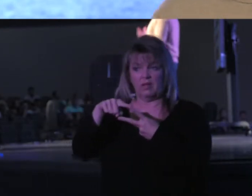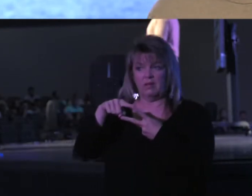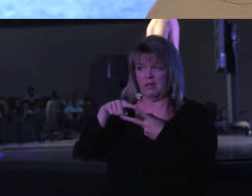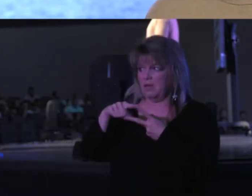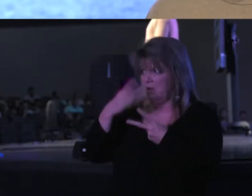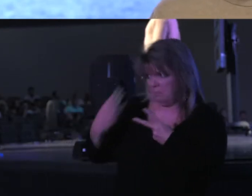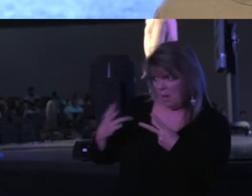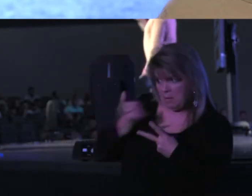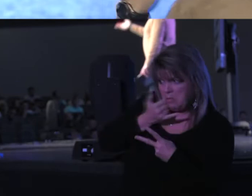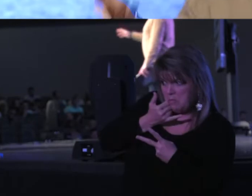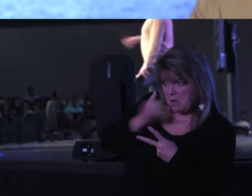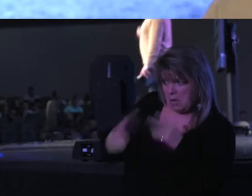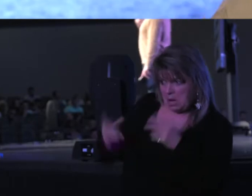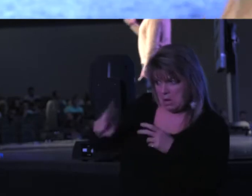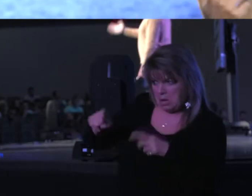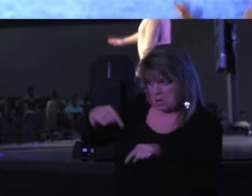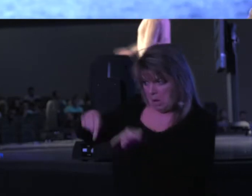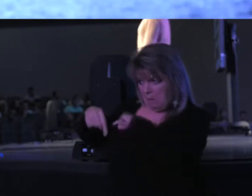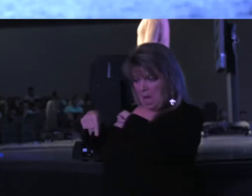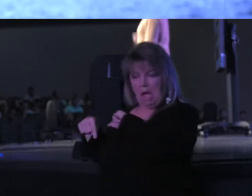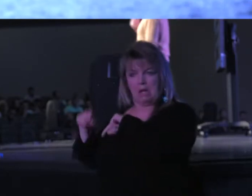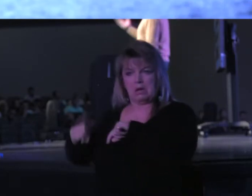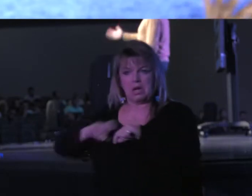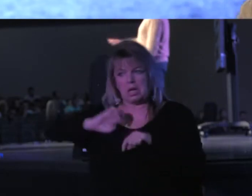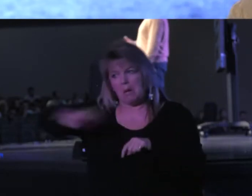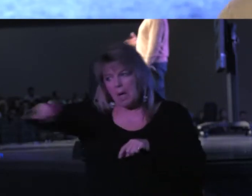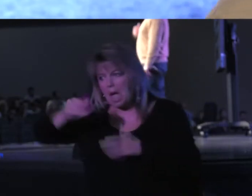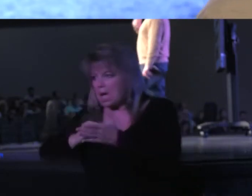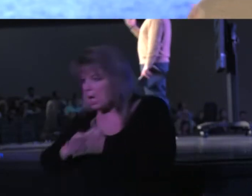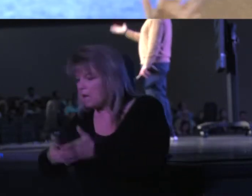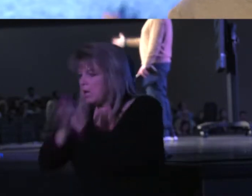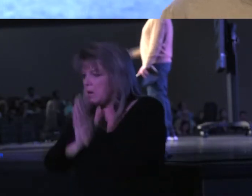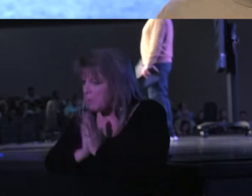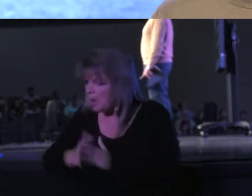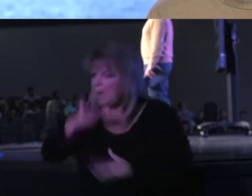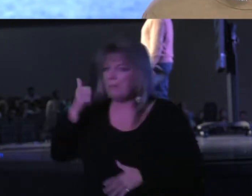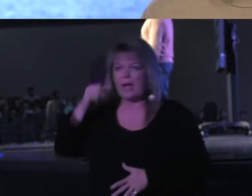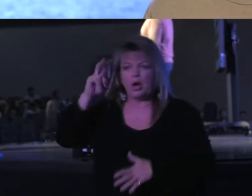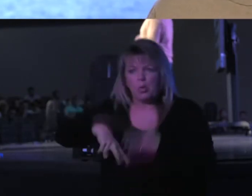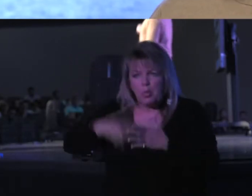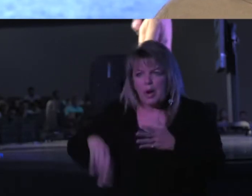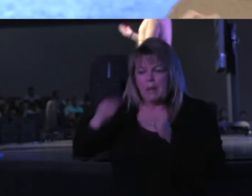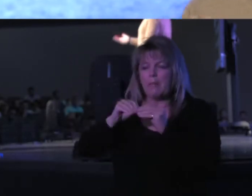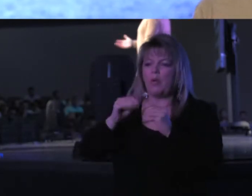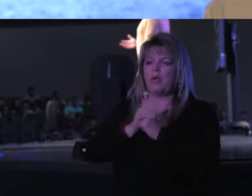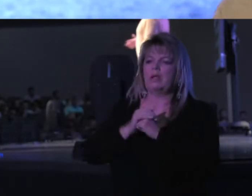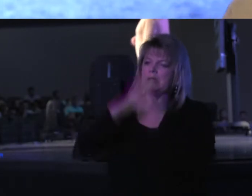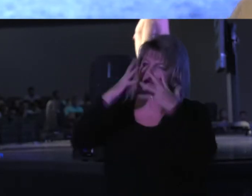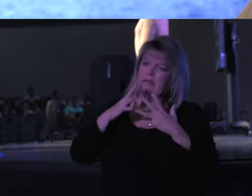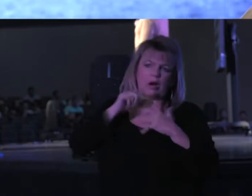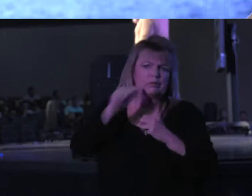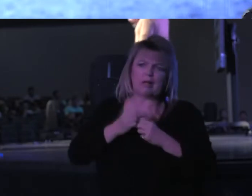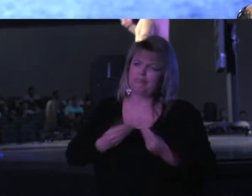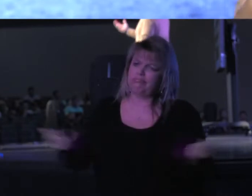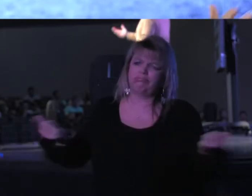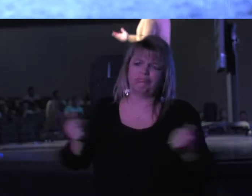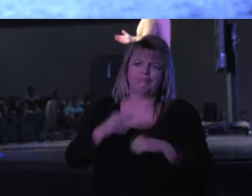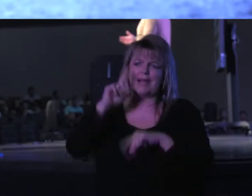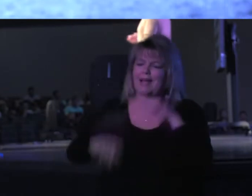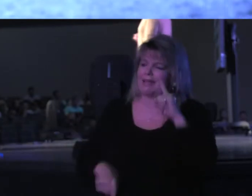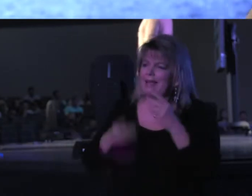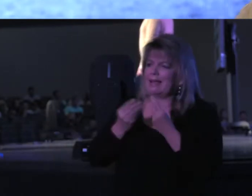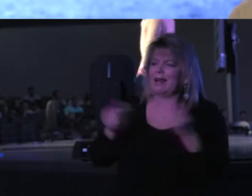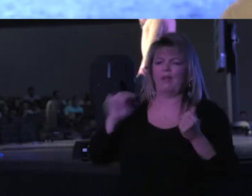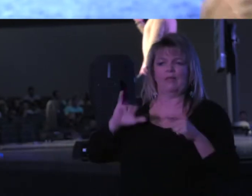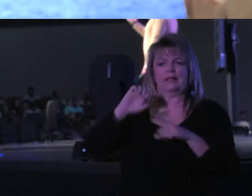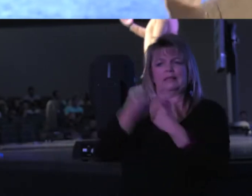must not have done it right. I need to go back. I need to keep going back. I need to pray better. I need to read more of my Bible. This sorrow is not going away. I cannot get over